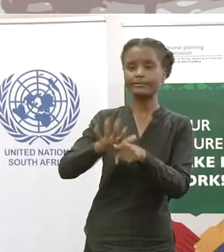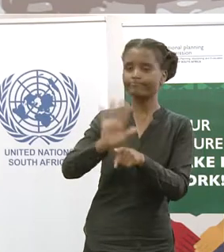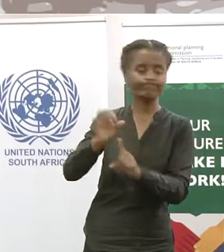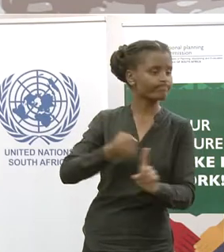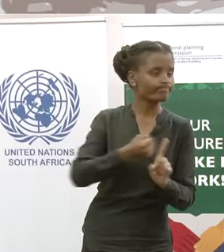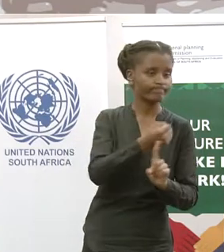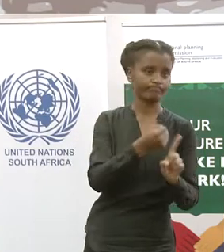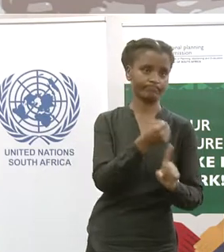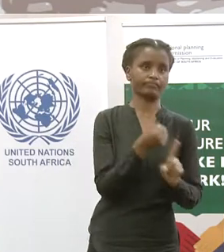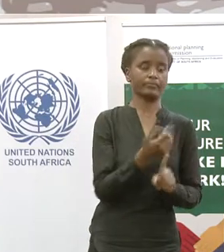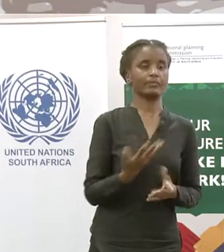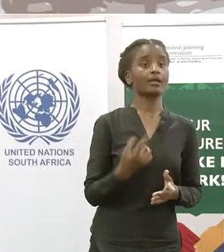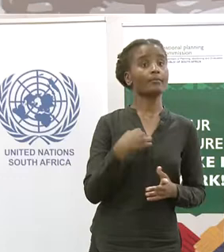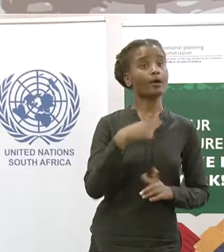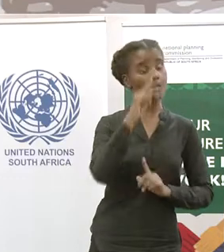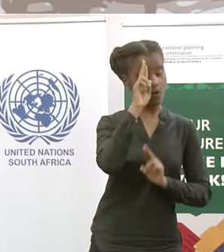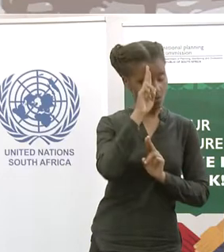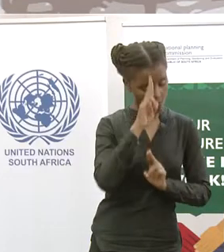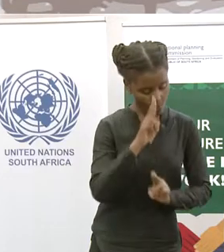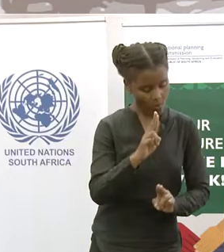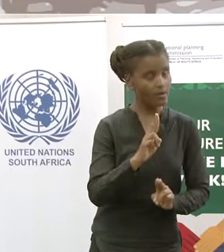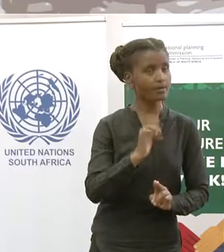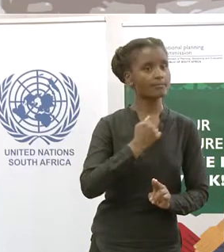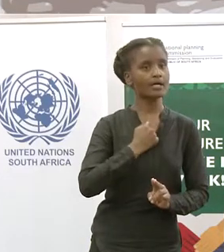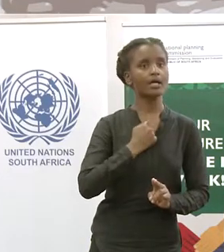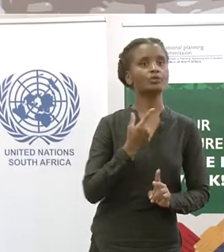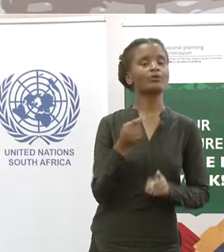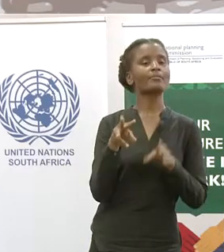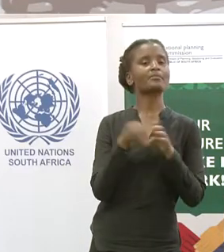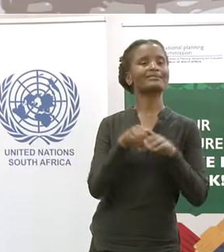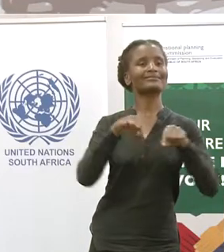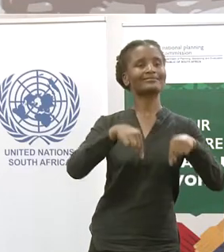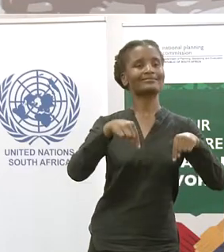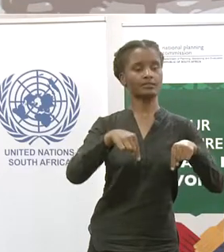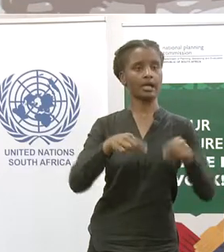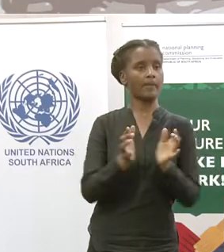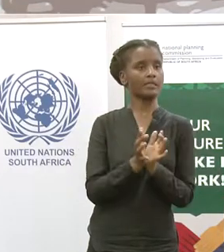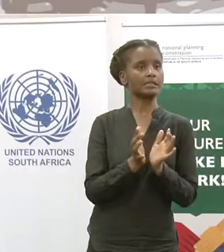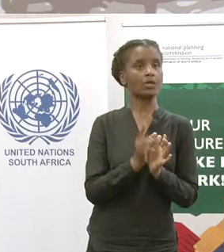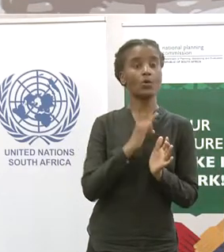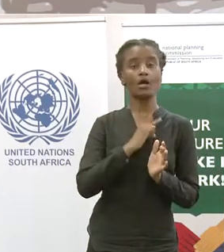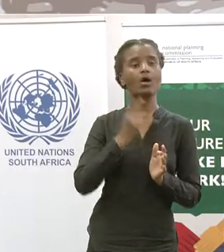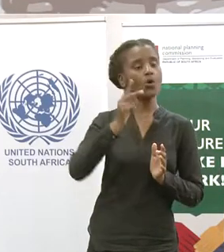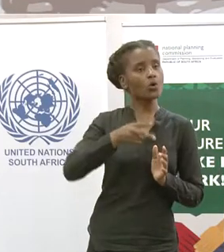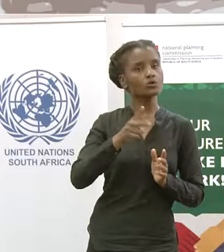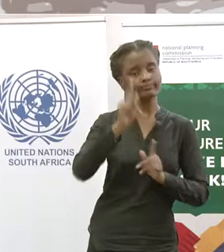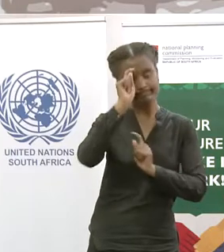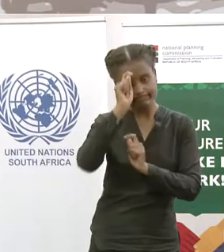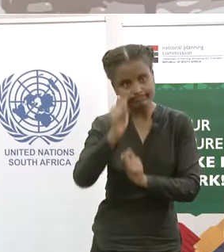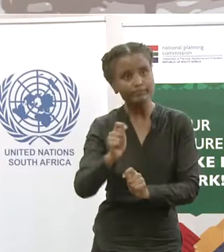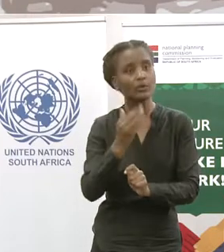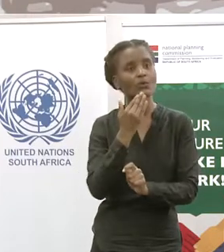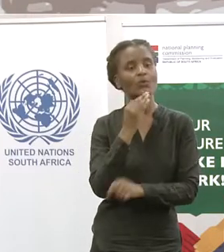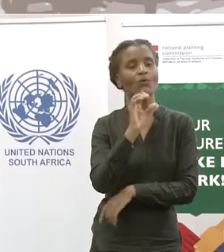fighting. It is a great honor for me to participate to this event and to pay tribute to Mr. Oliver Reginald